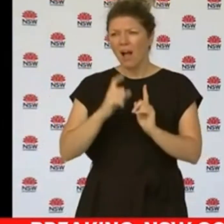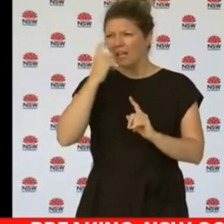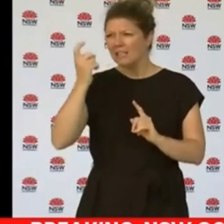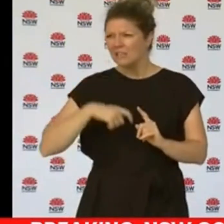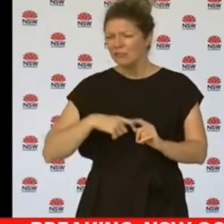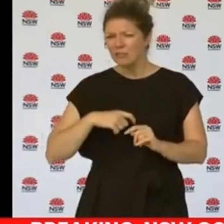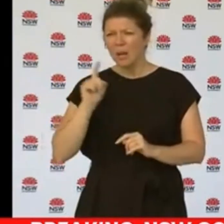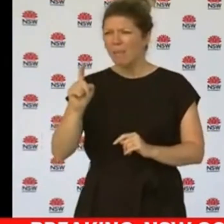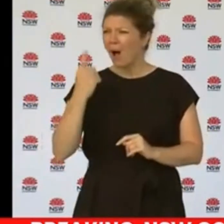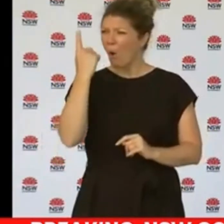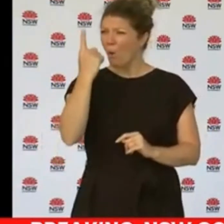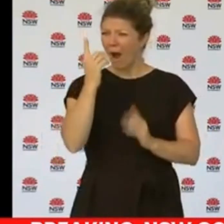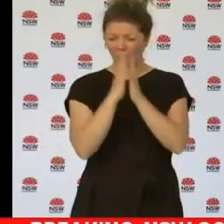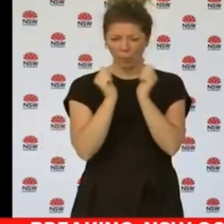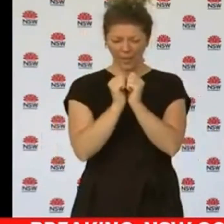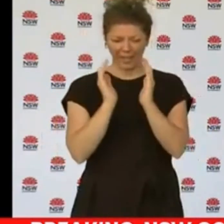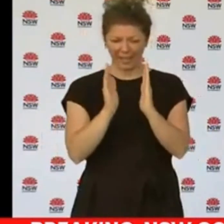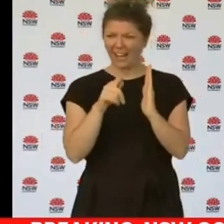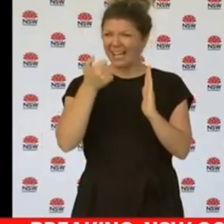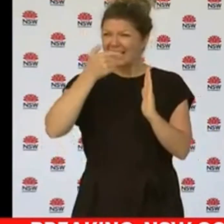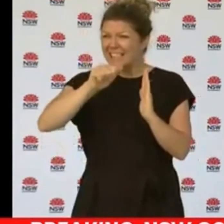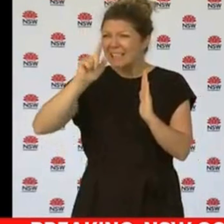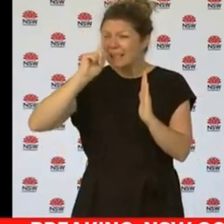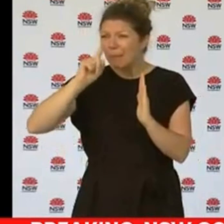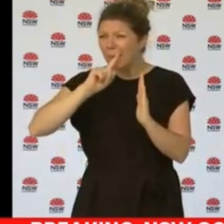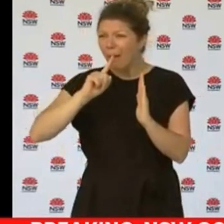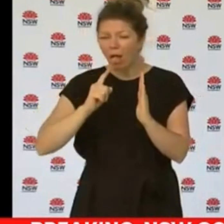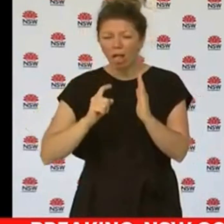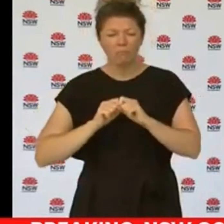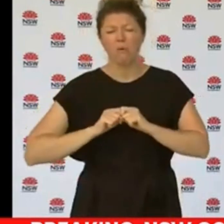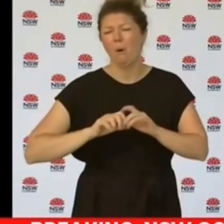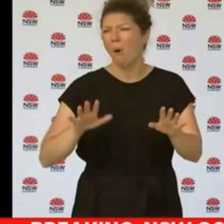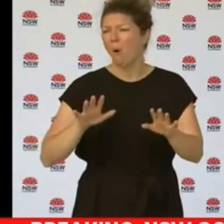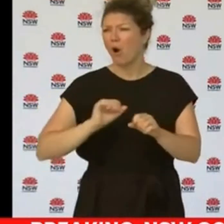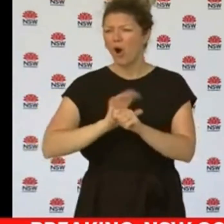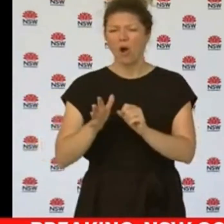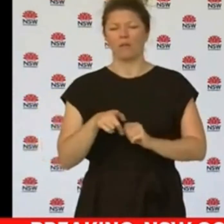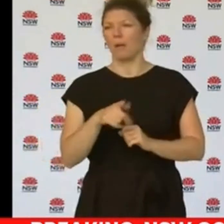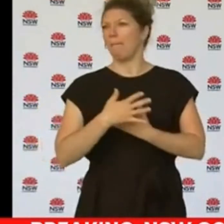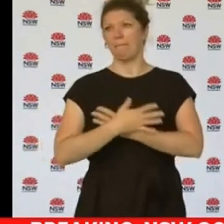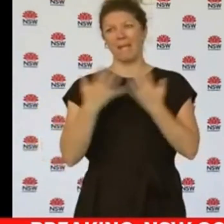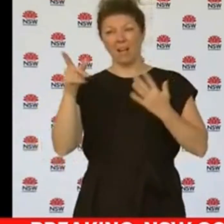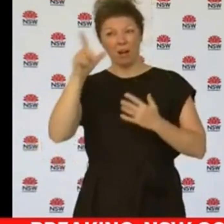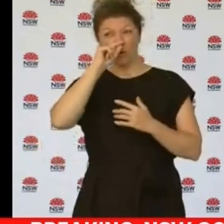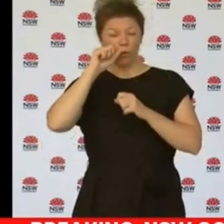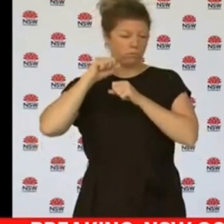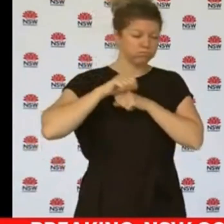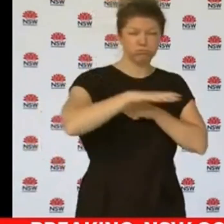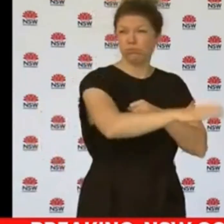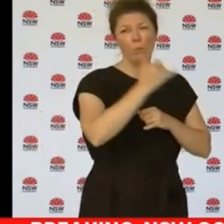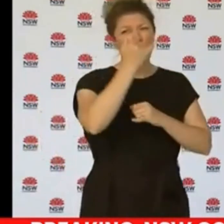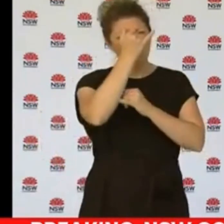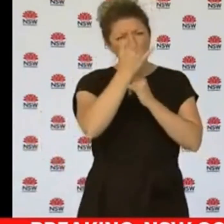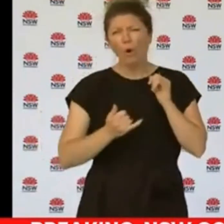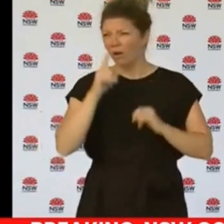one weekend, we had about 60 people get the virus through two local events. I mean, that could have been